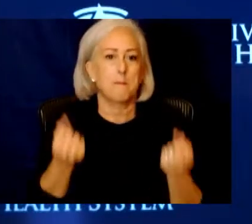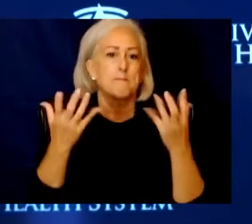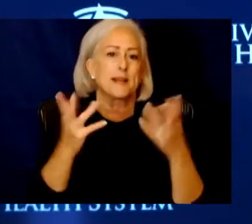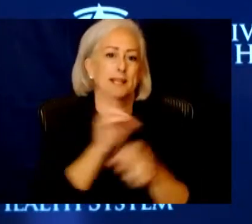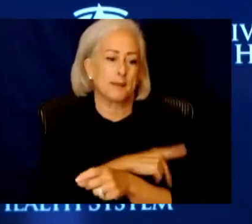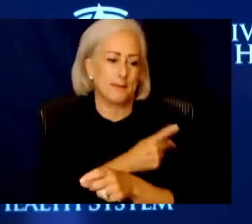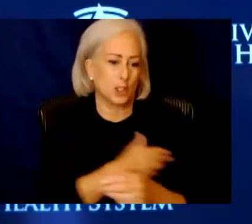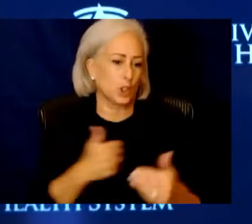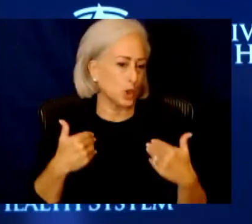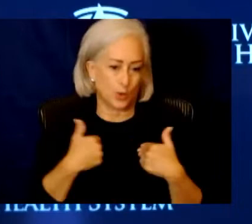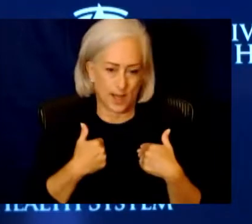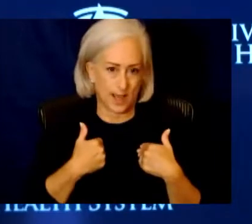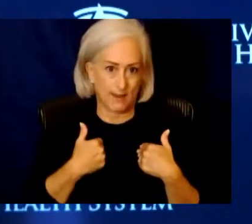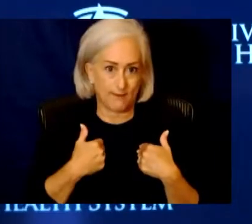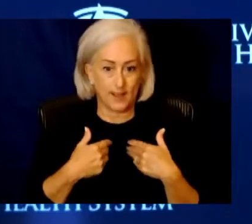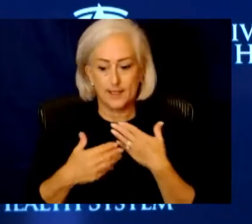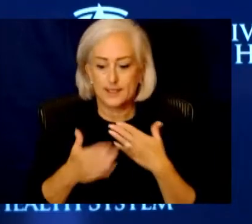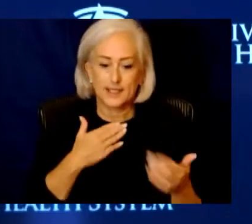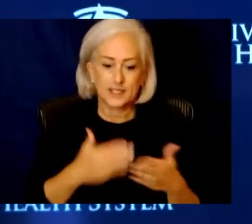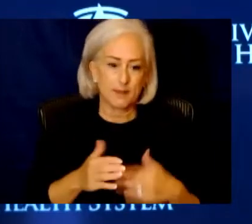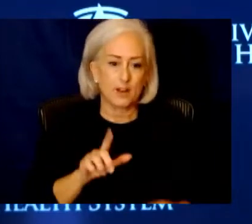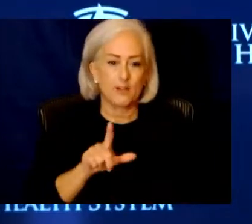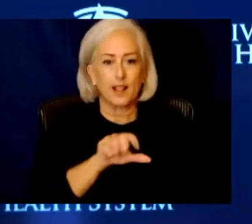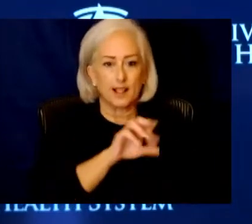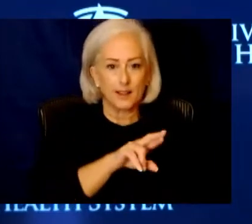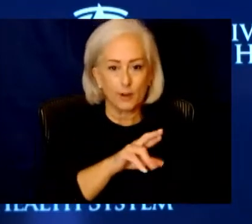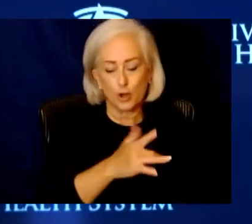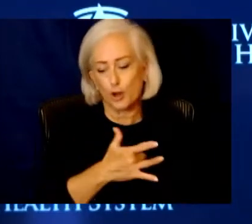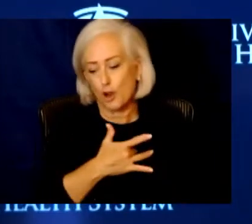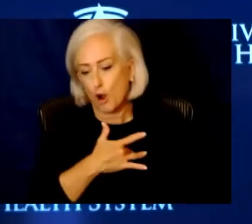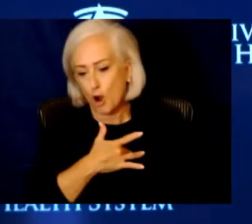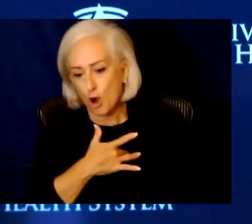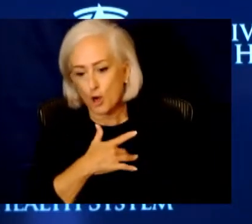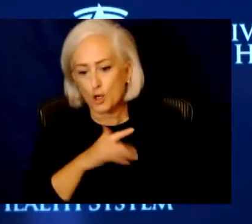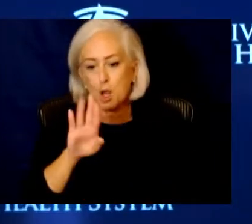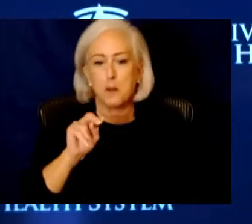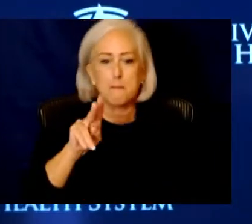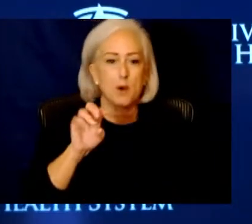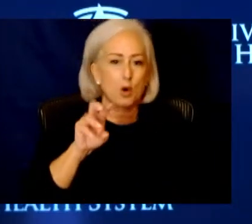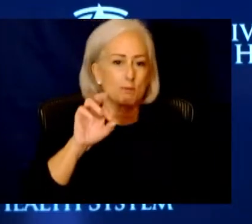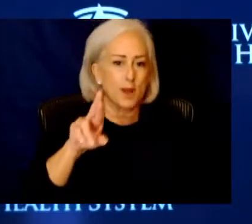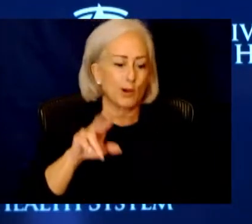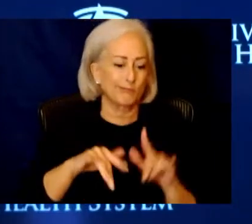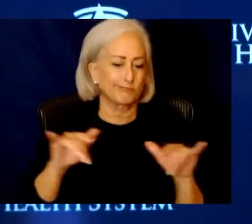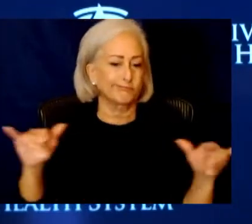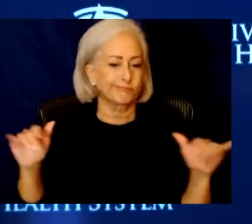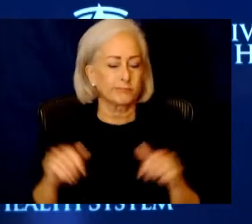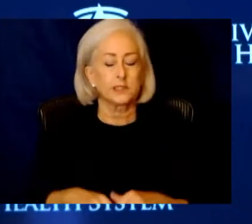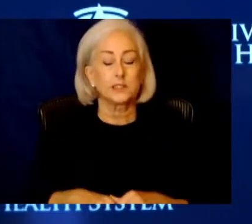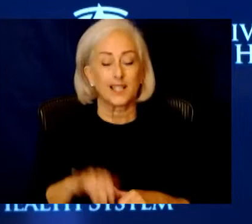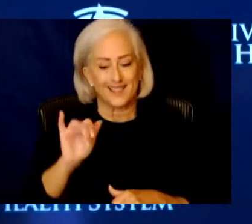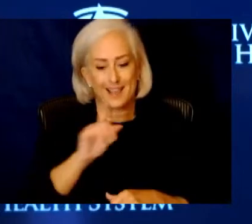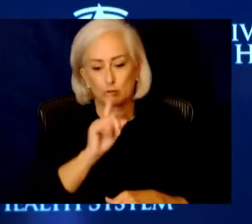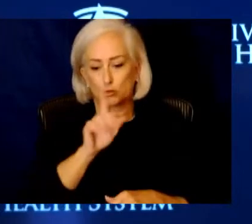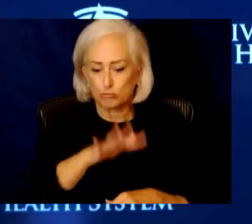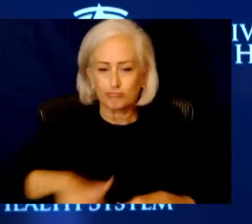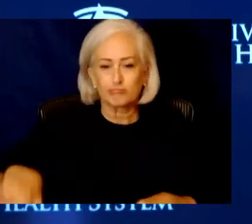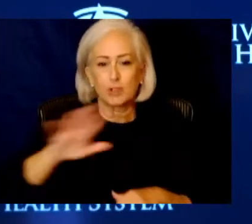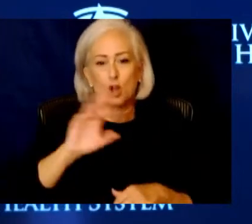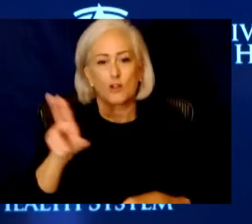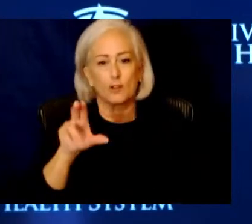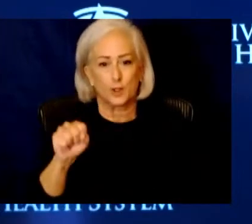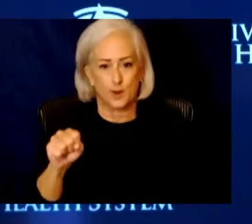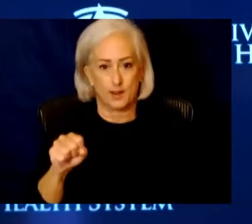it's liver, heart, bone marrow, etc. And this is true all around the country. And so what happens in general,